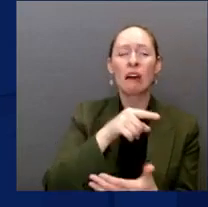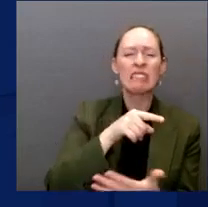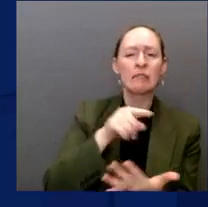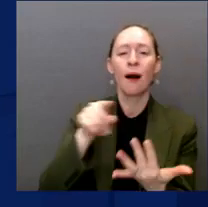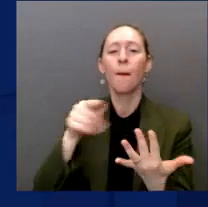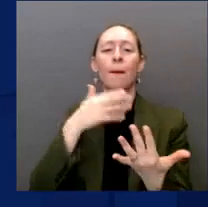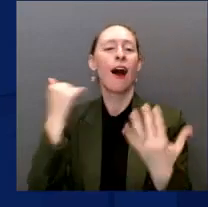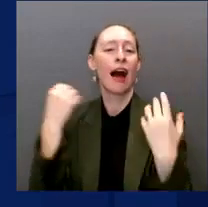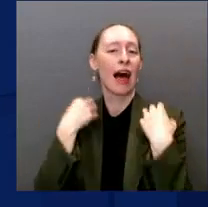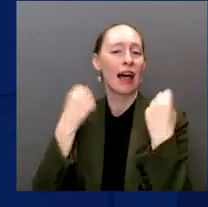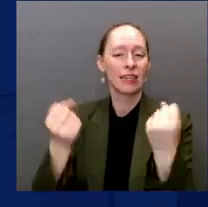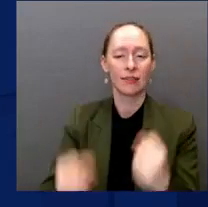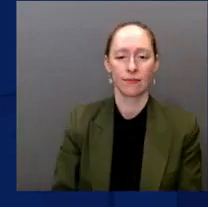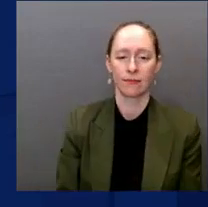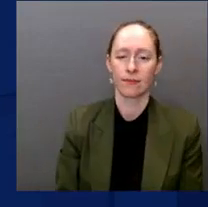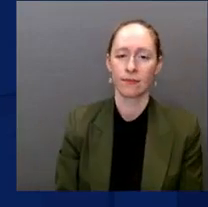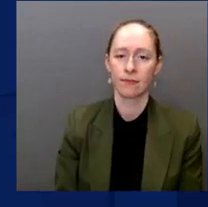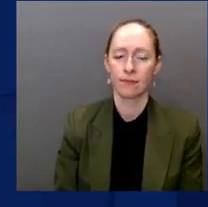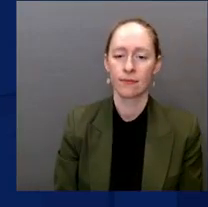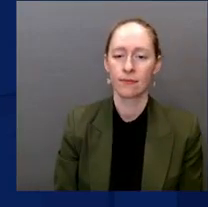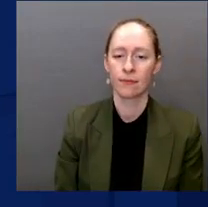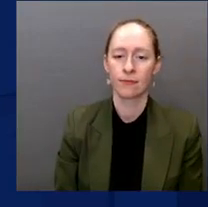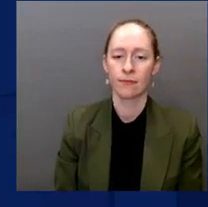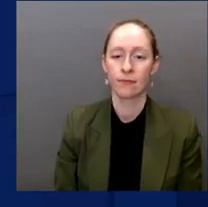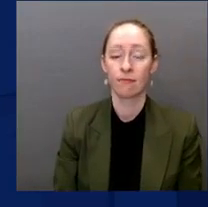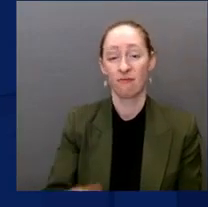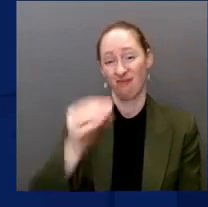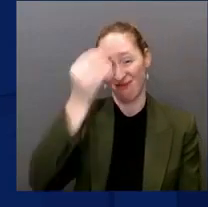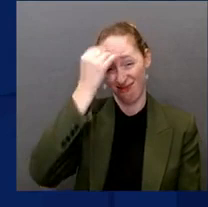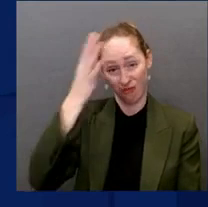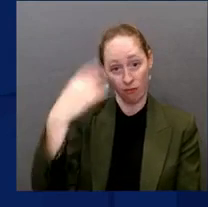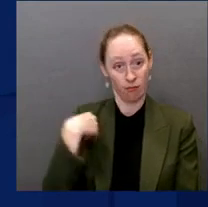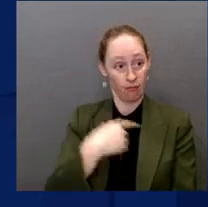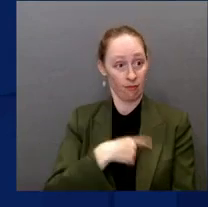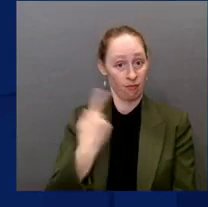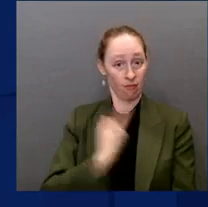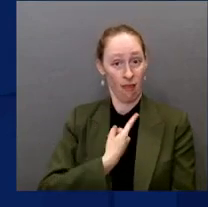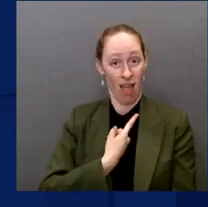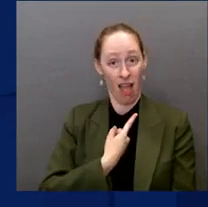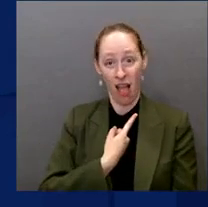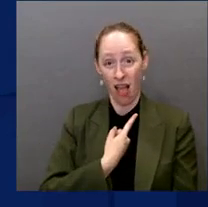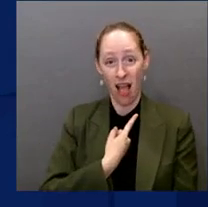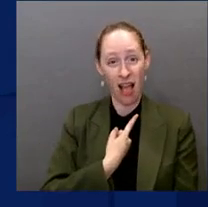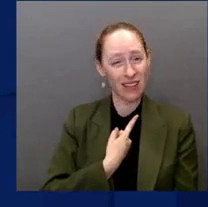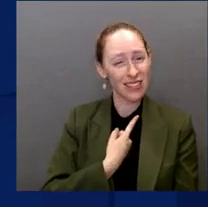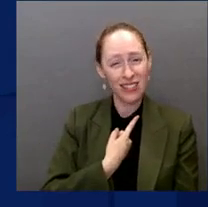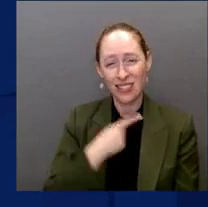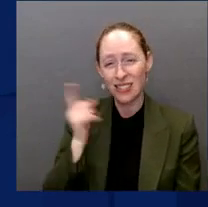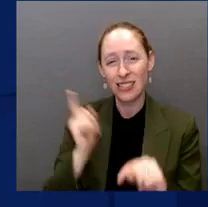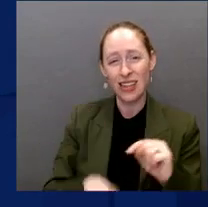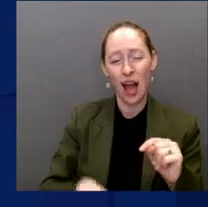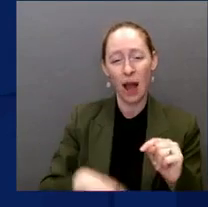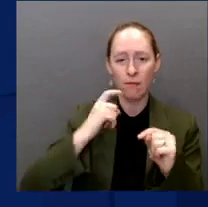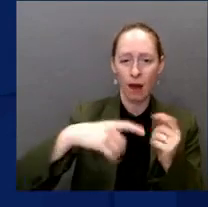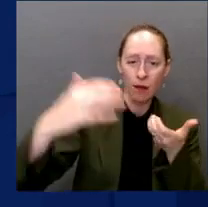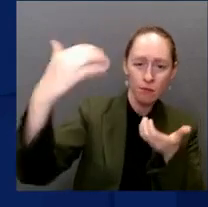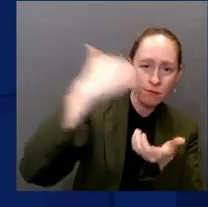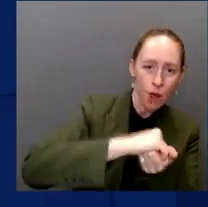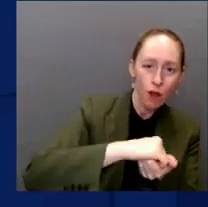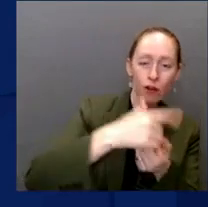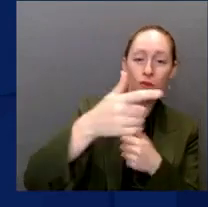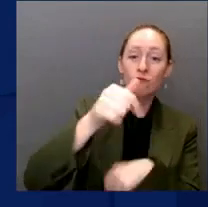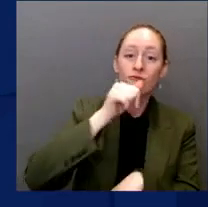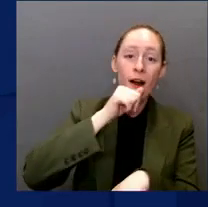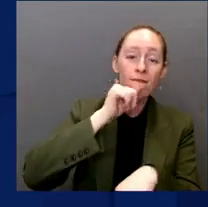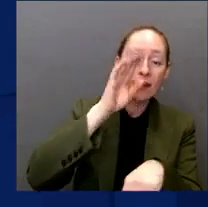conference to bring together local governments and private businesses, including food companies, grocery stores, nonprofits, researchers, and healthcare providers,